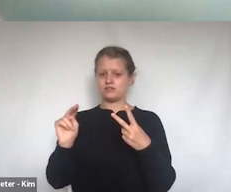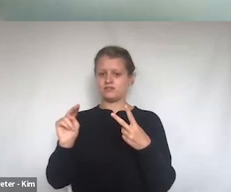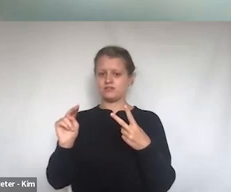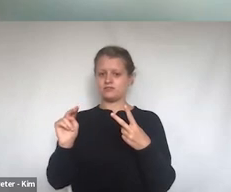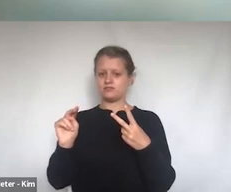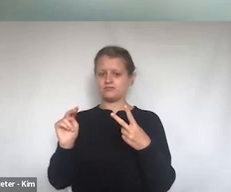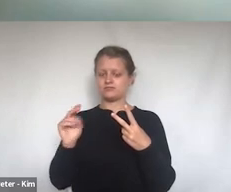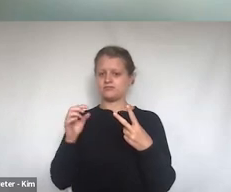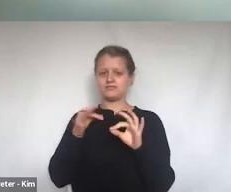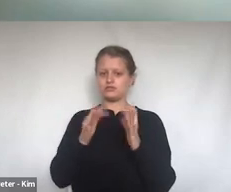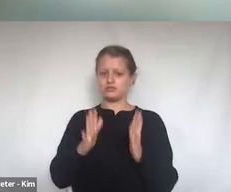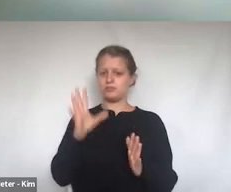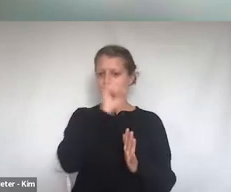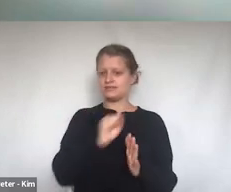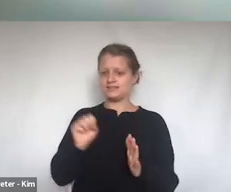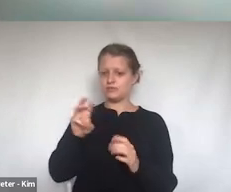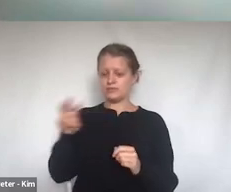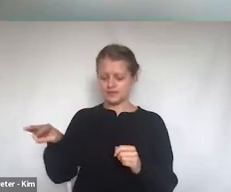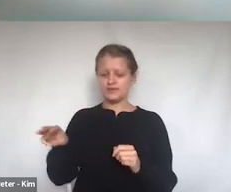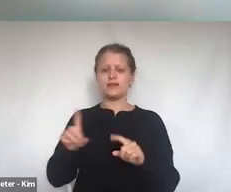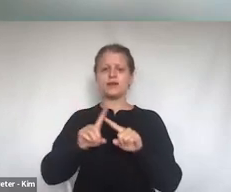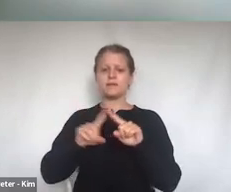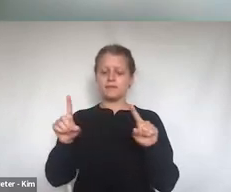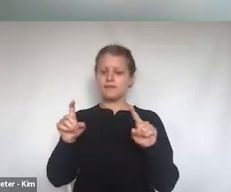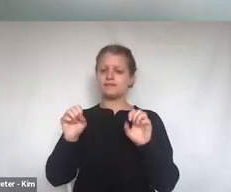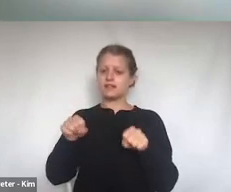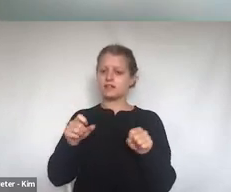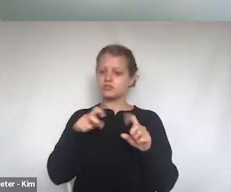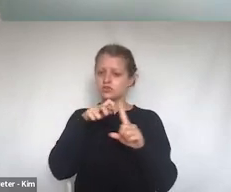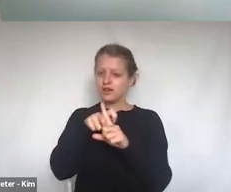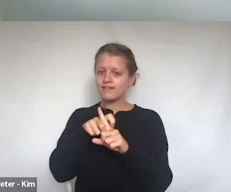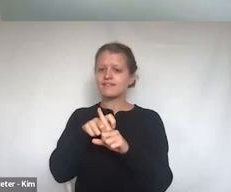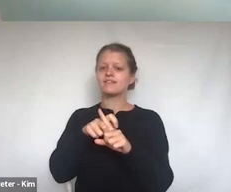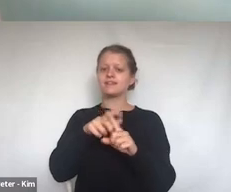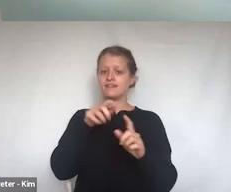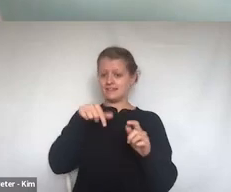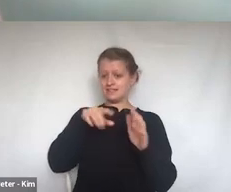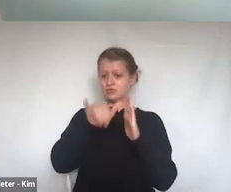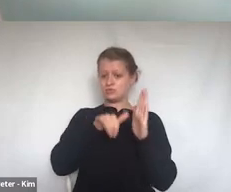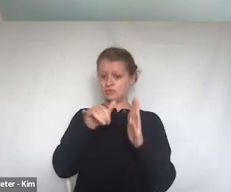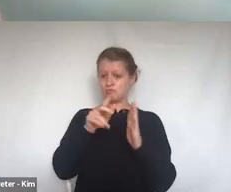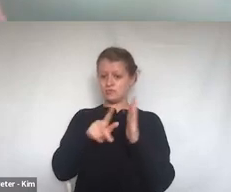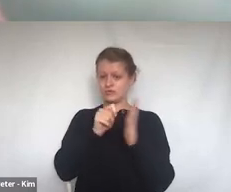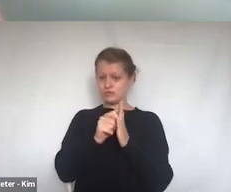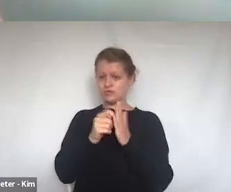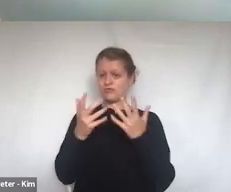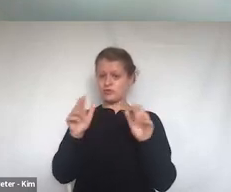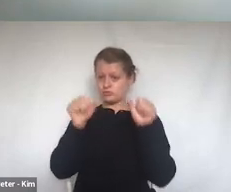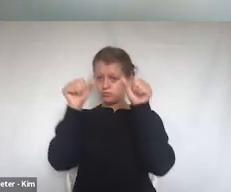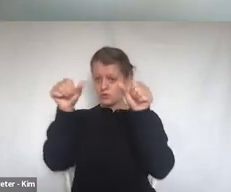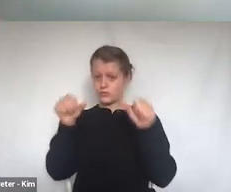have documents online. Again, you can get those at our website or post them with this recording